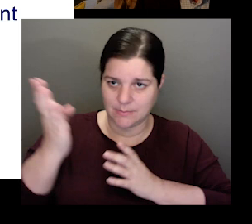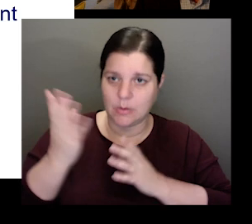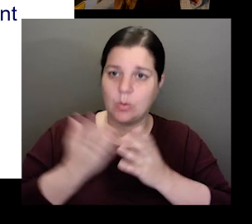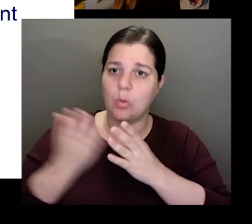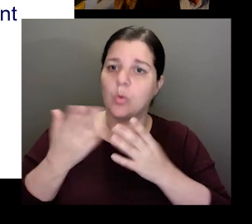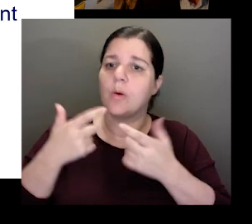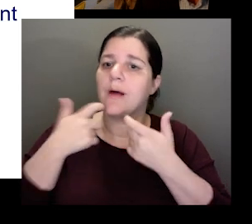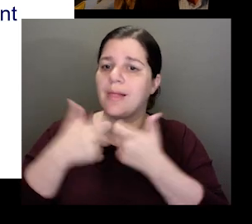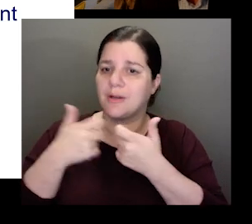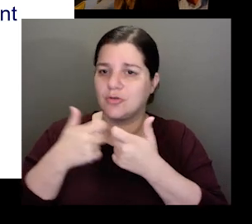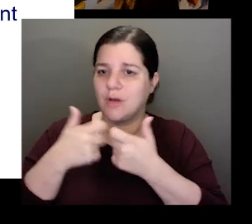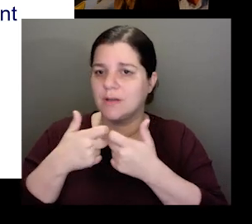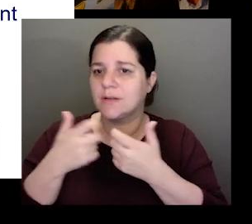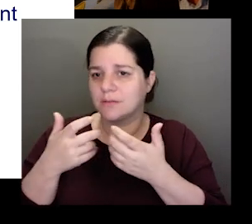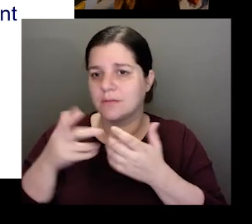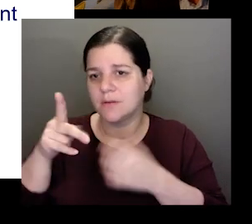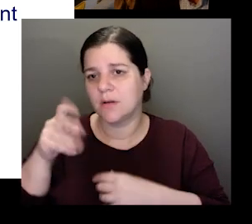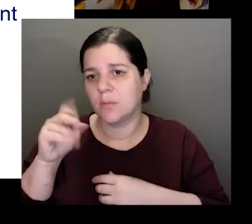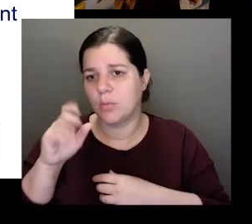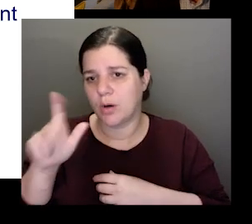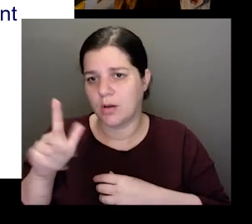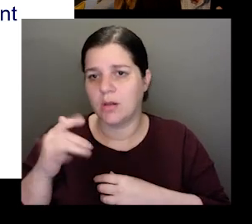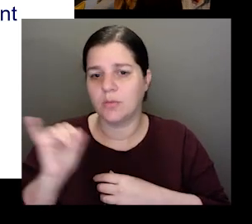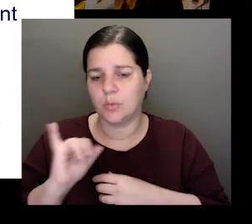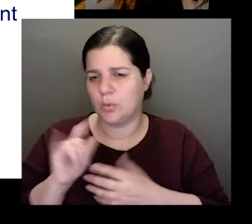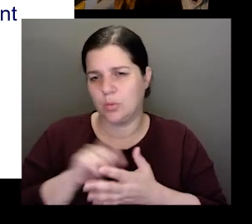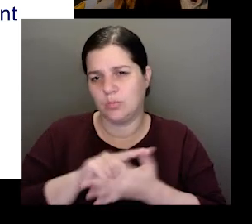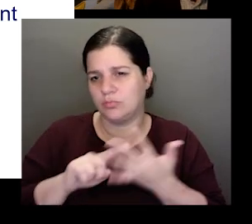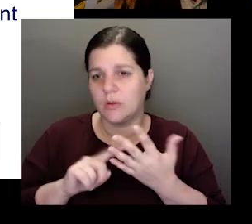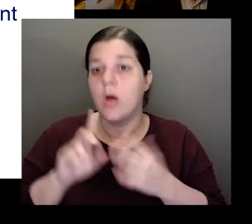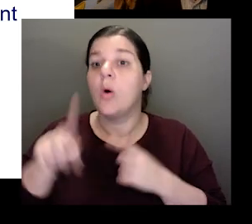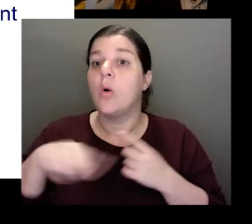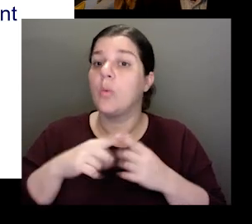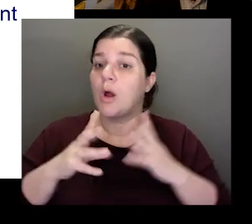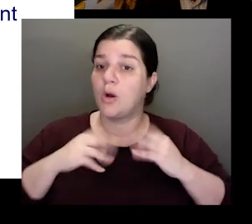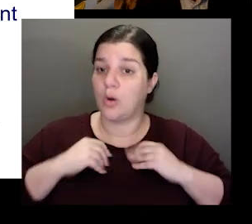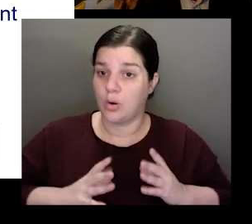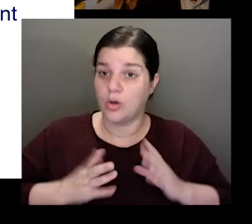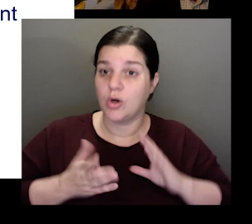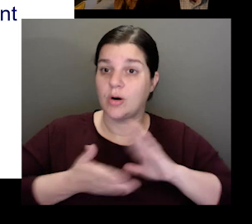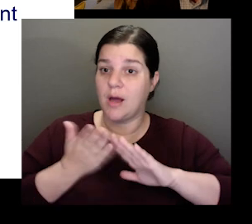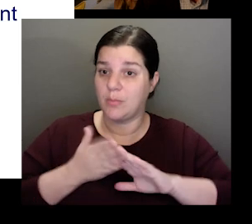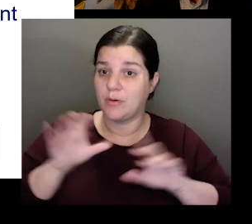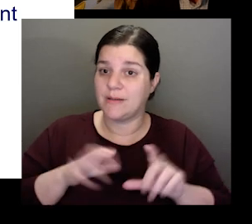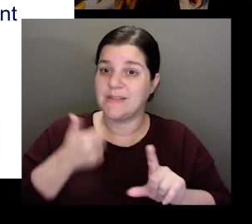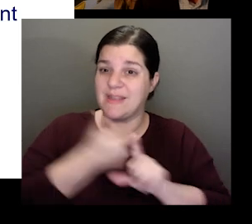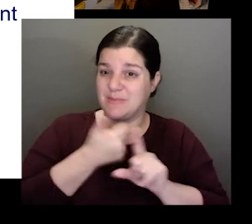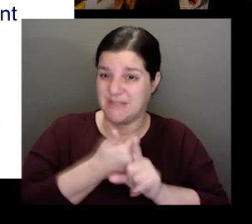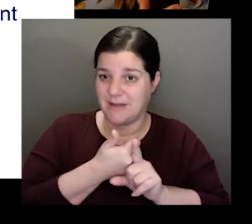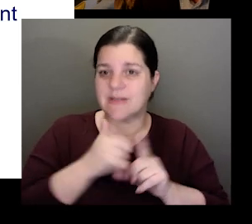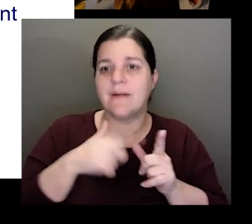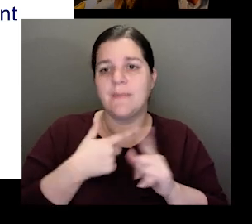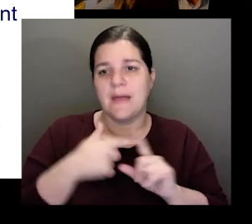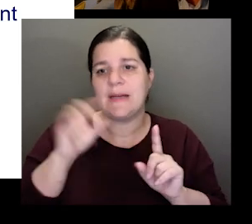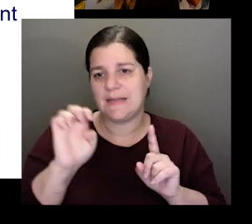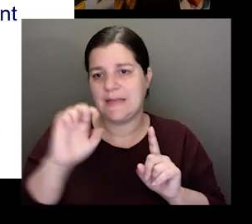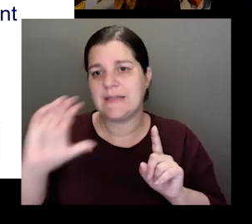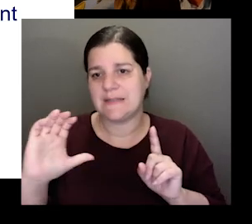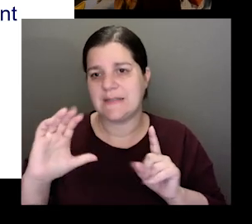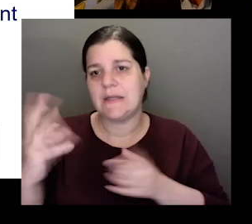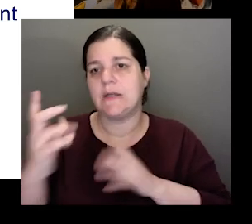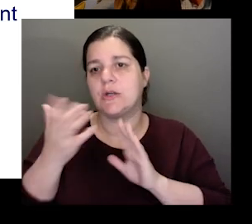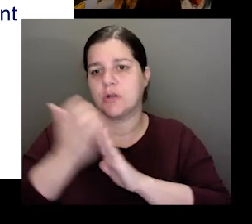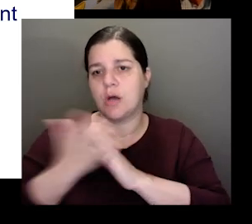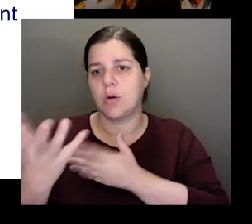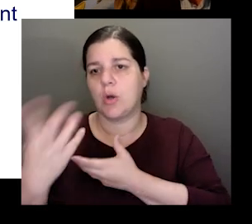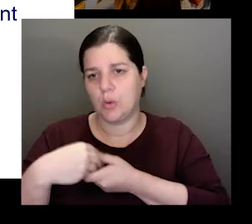portal themselves. So, and when the owner operator does it themselves, the ENC is actually included in